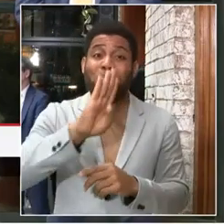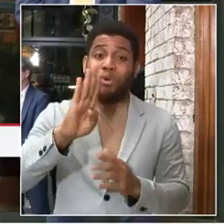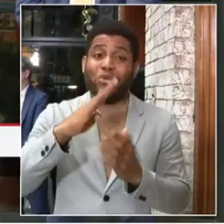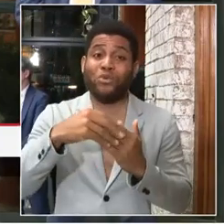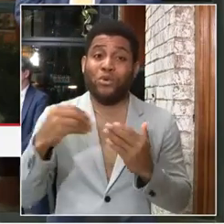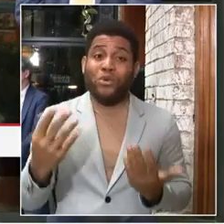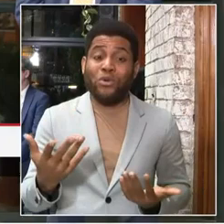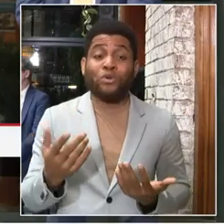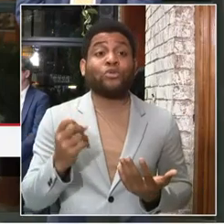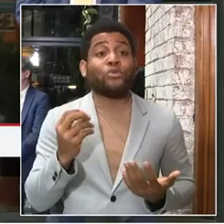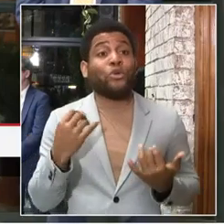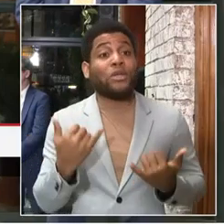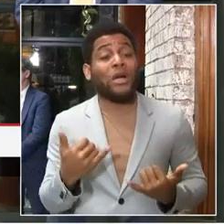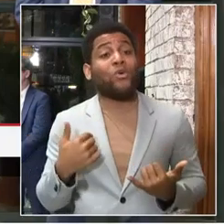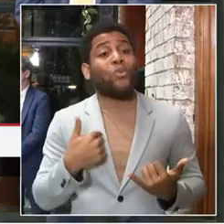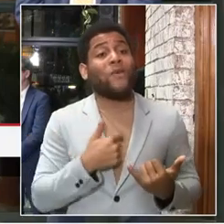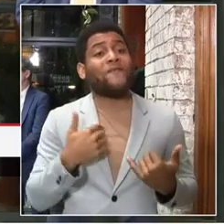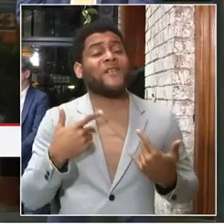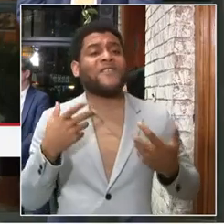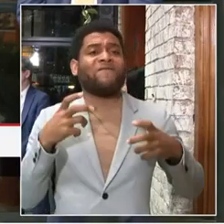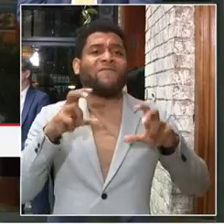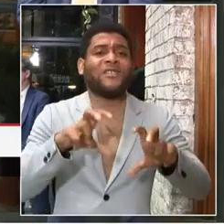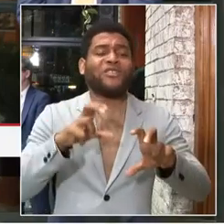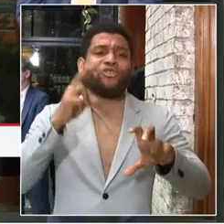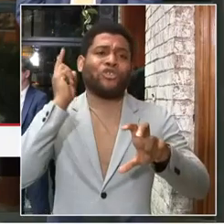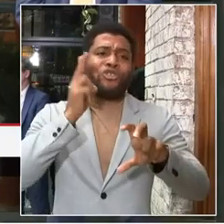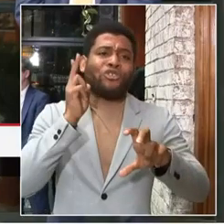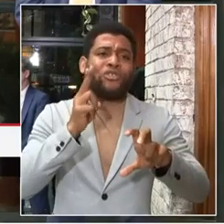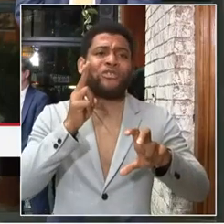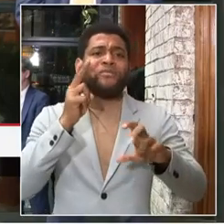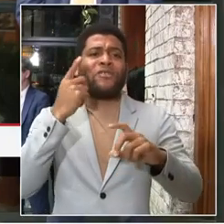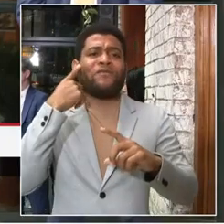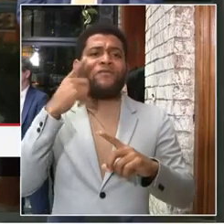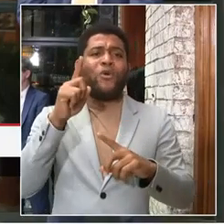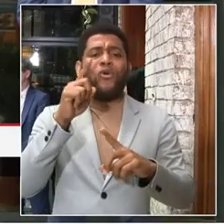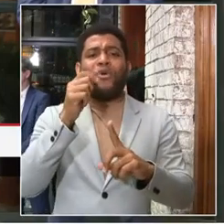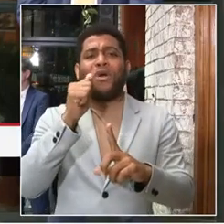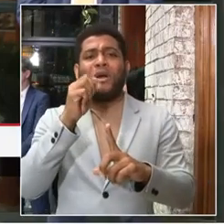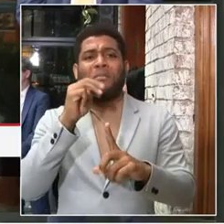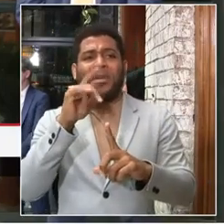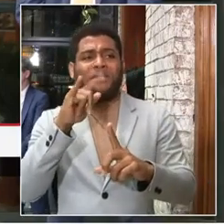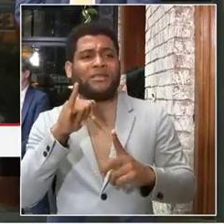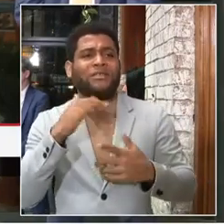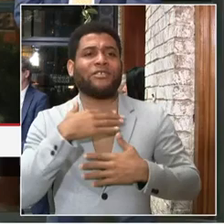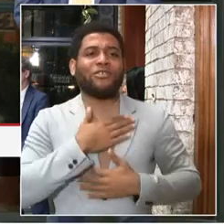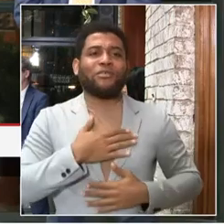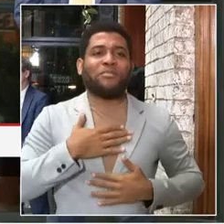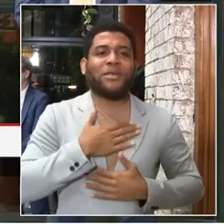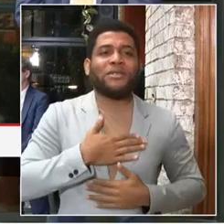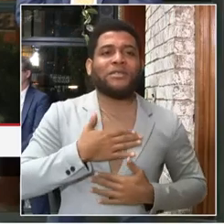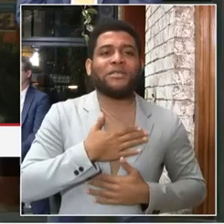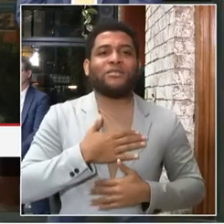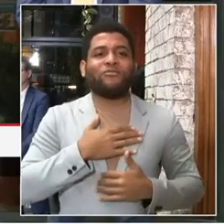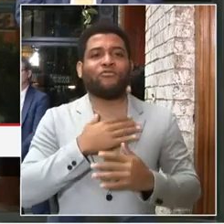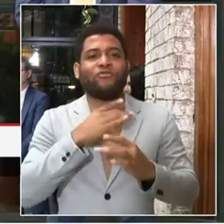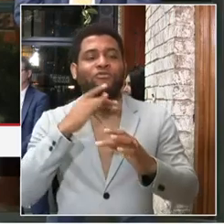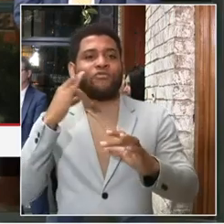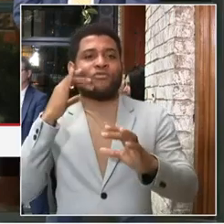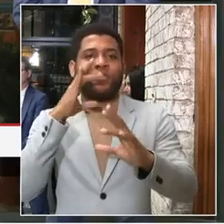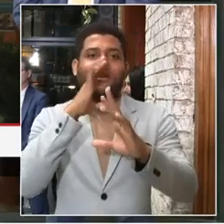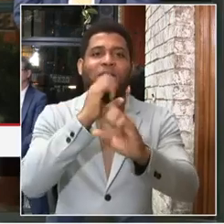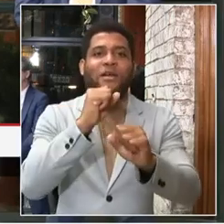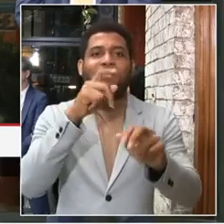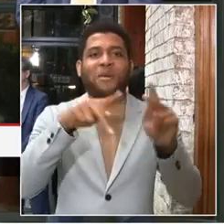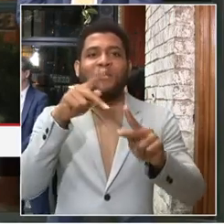historic investments in the amenities that attract people to DC and keep people in DC. So